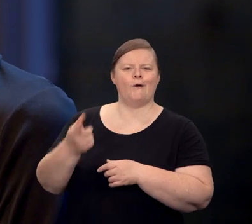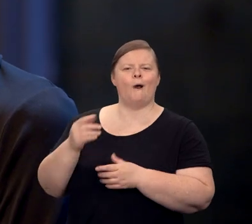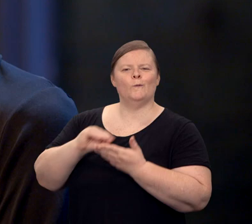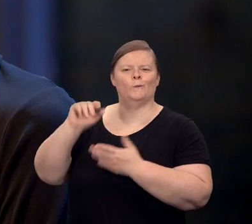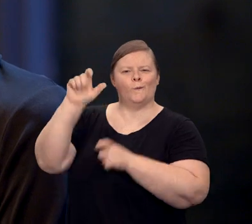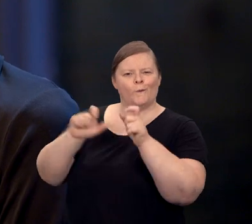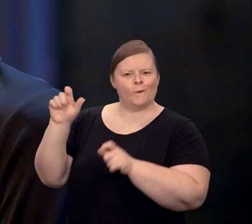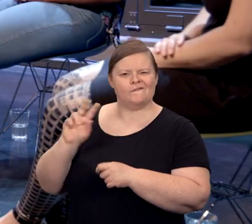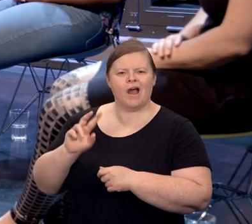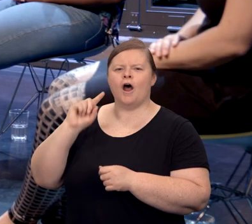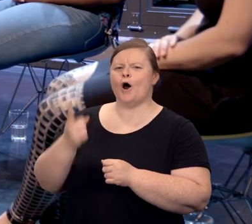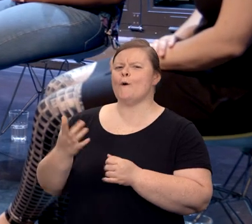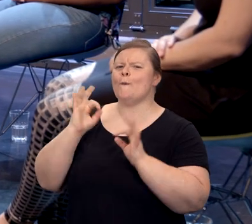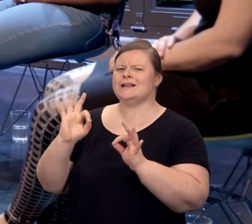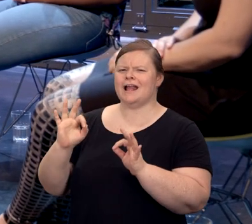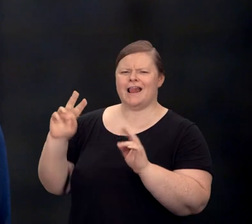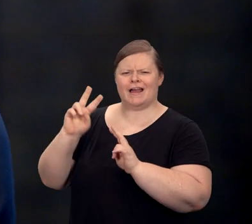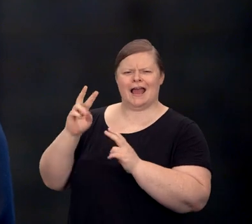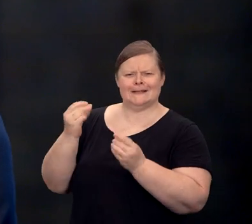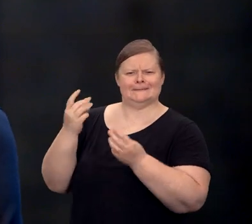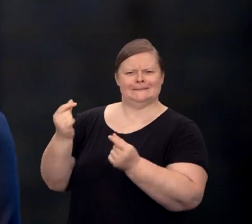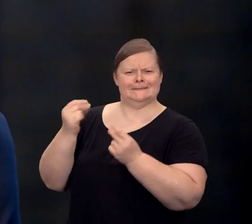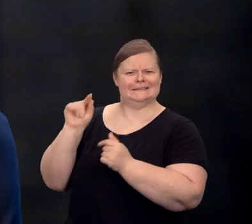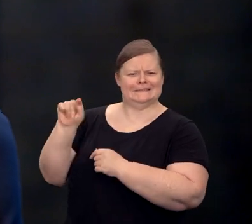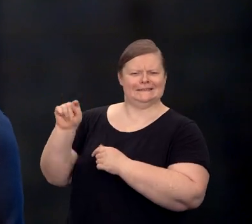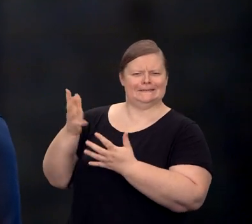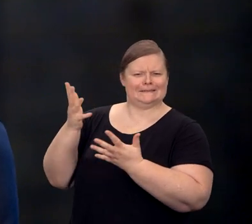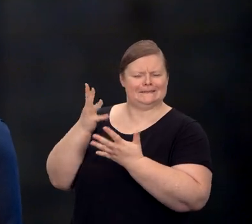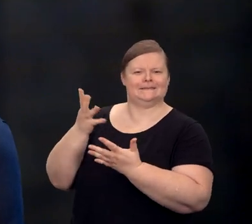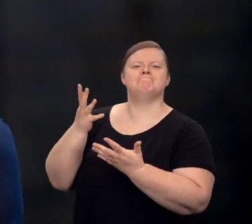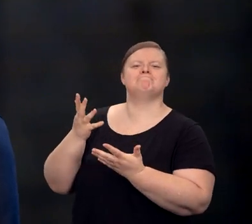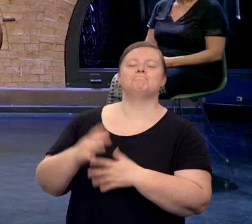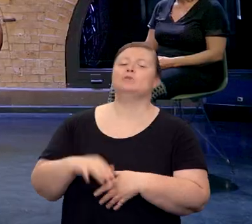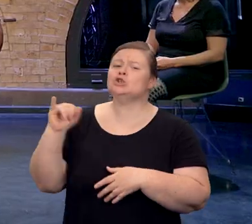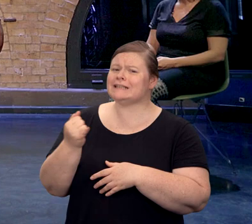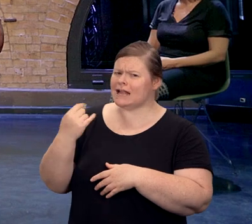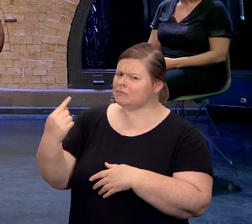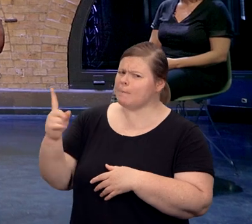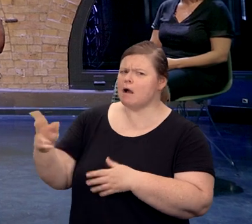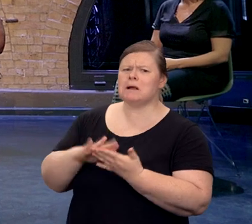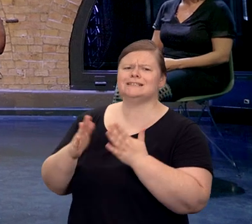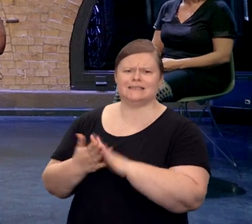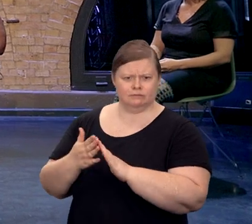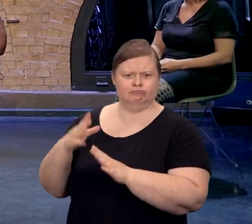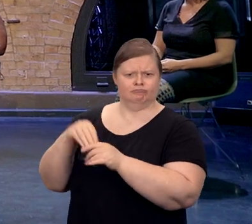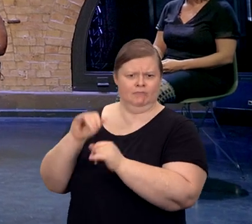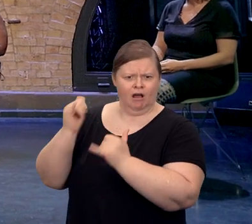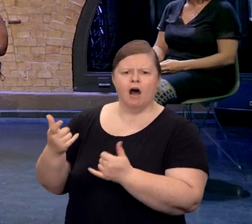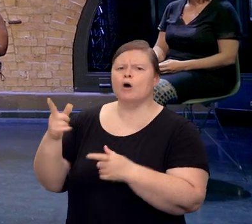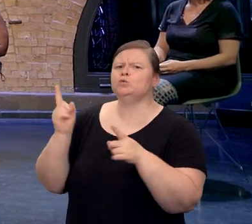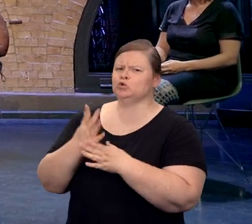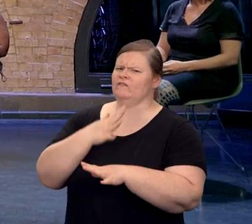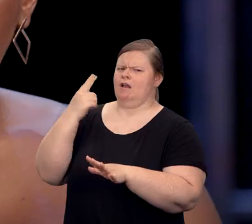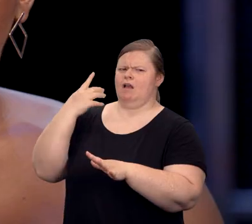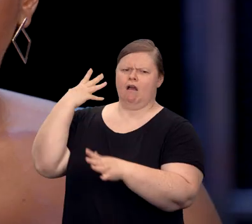Autorinnenschaft und die verflixte Frage nach dem Original. Jocelyn, du arbeitest praktisch damit. Du machst Musik schon seit mehreren